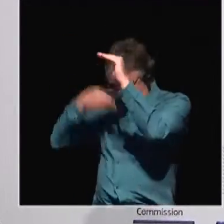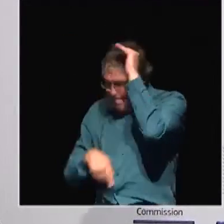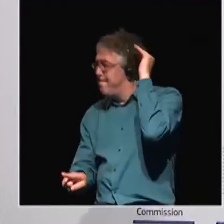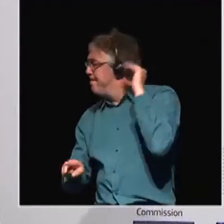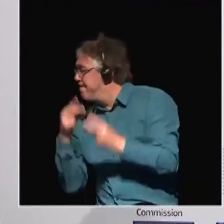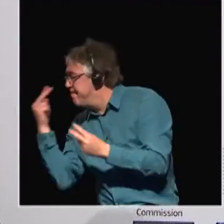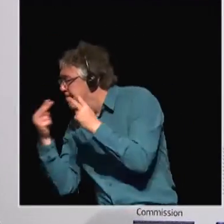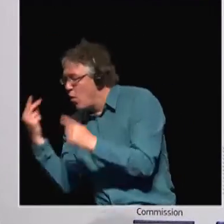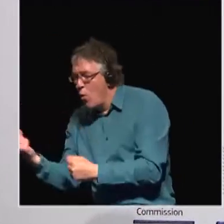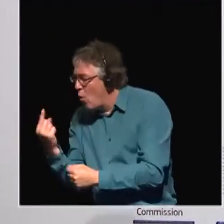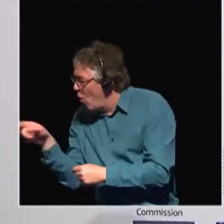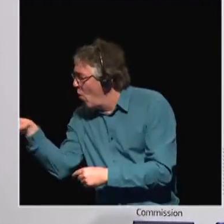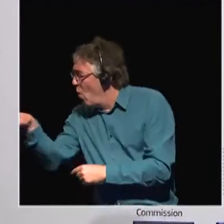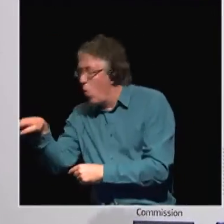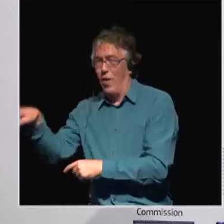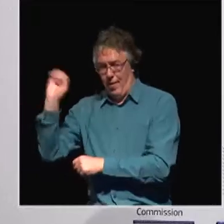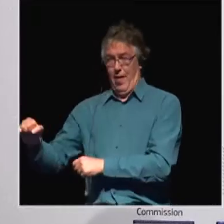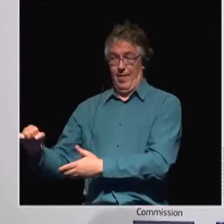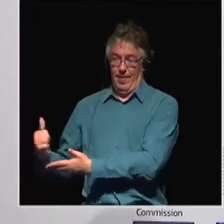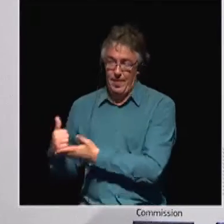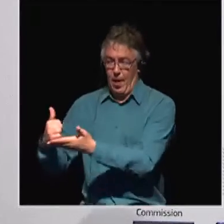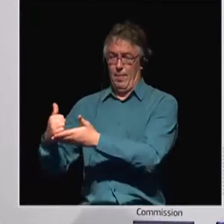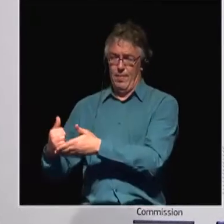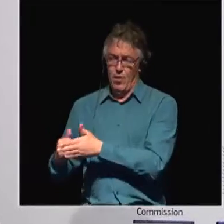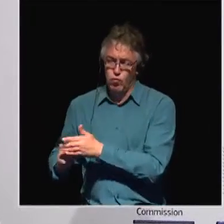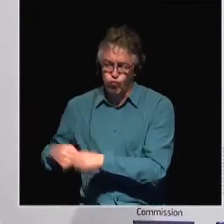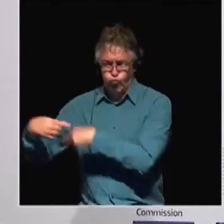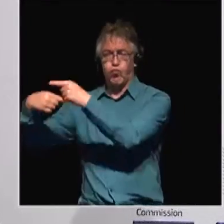responsible for developing and managing these different issues.